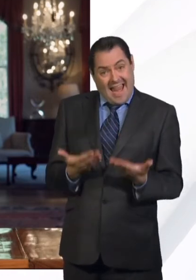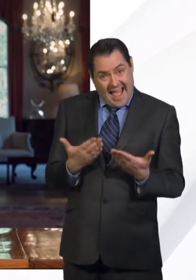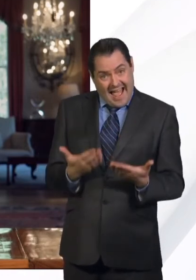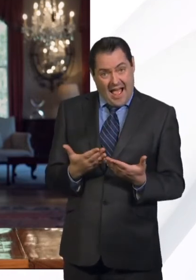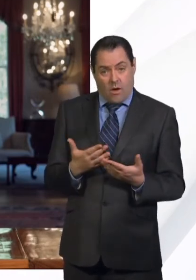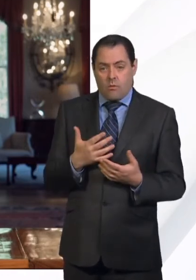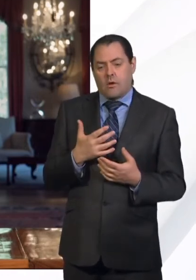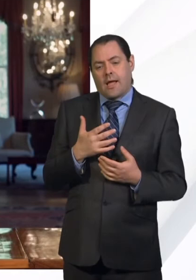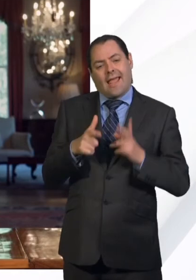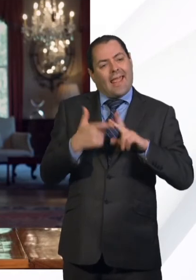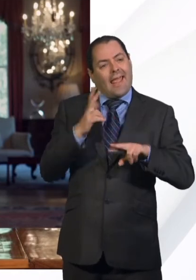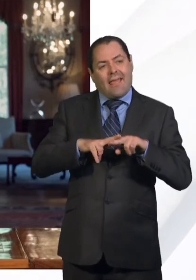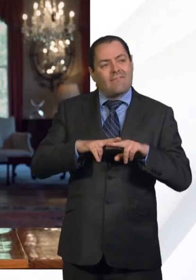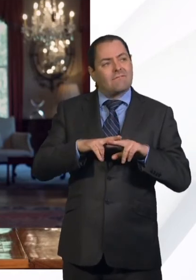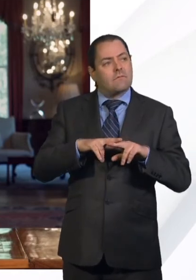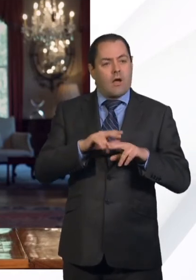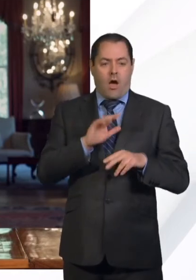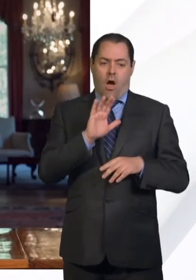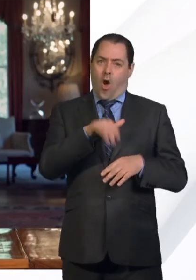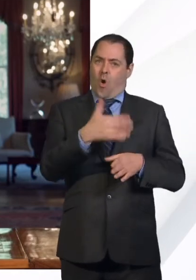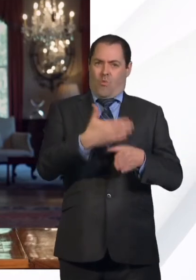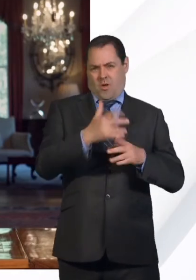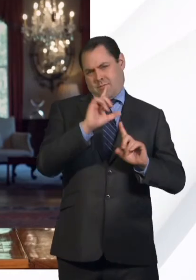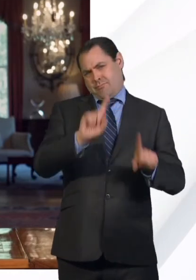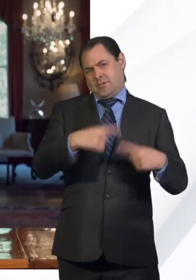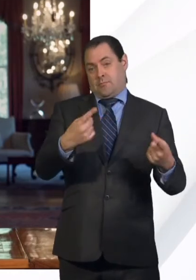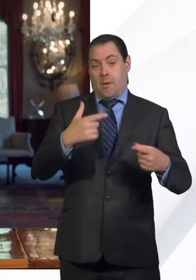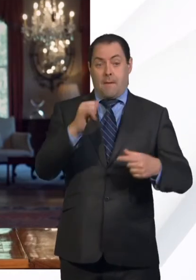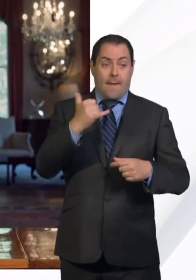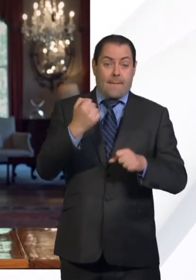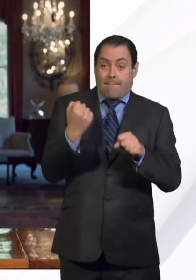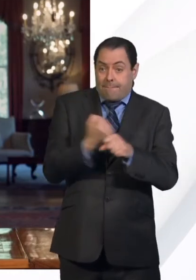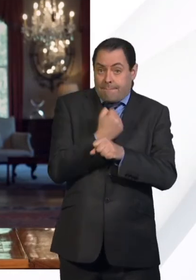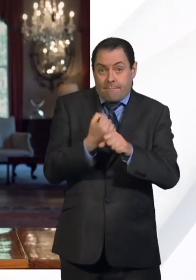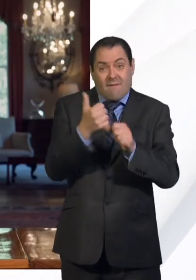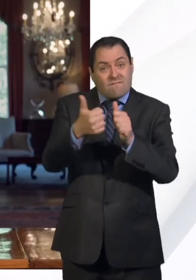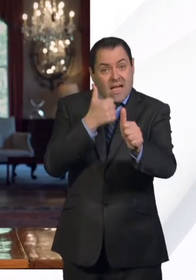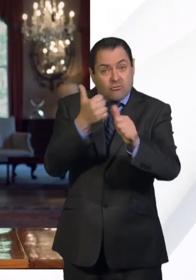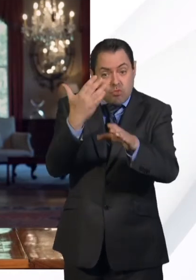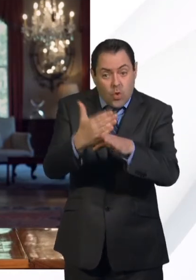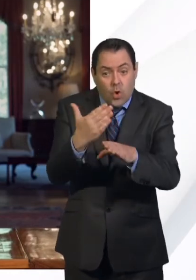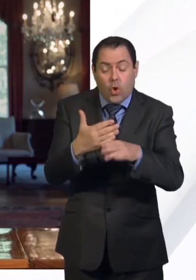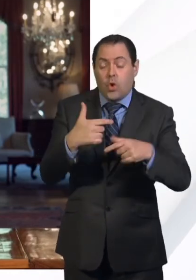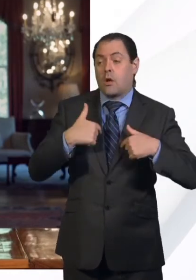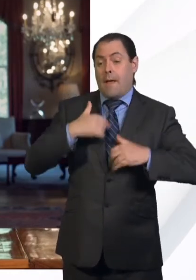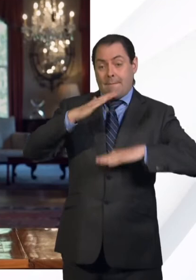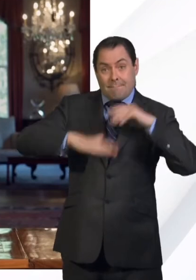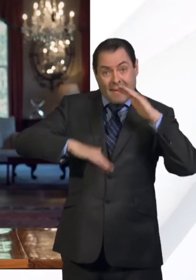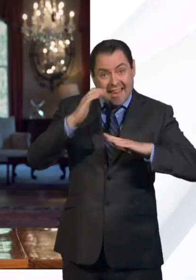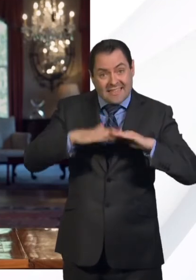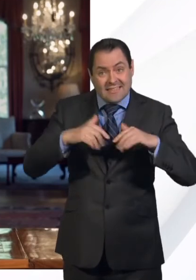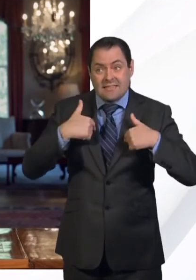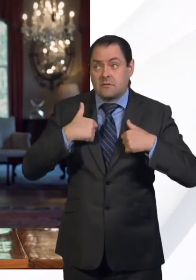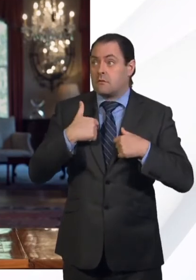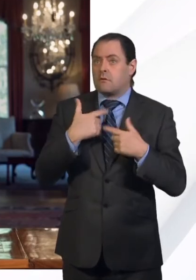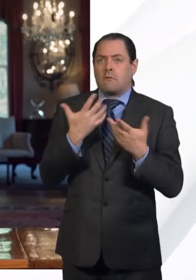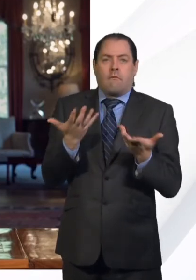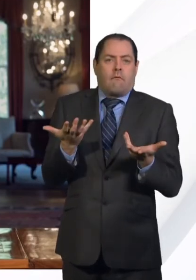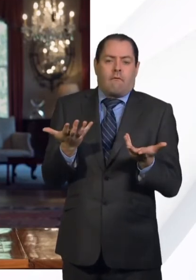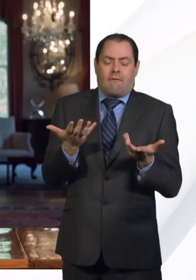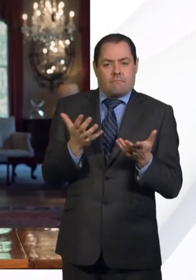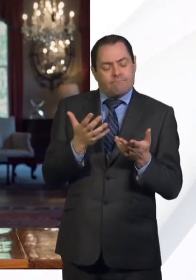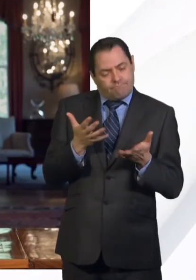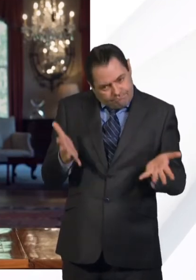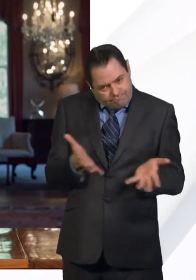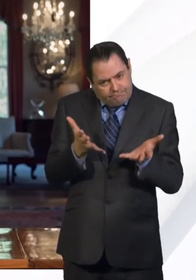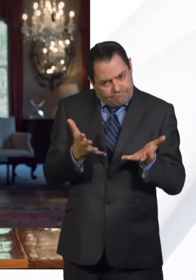can't work from home, for instance, those in construction or manufacturing, should be actively encouraged to go to work, and